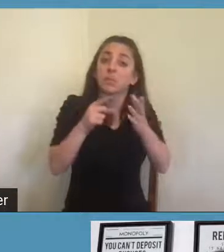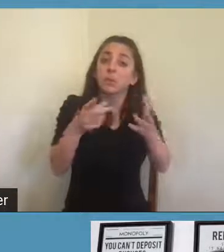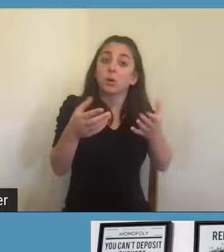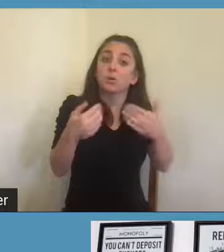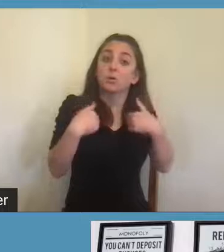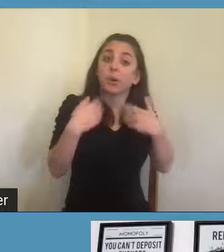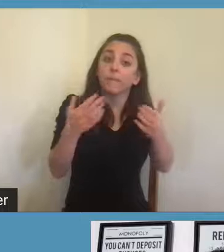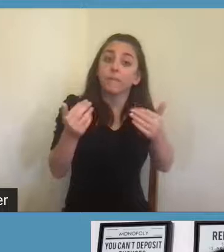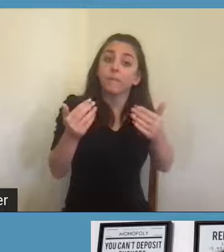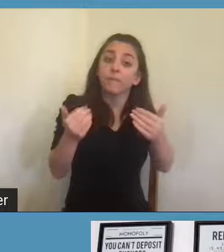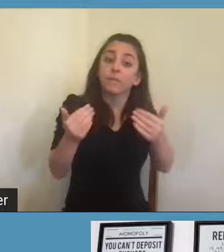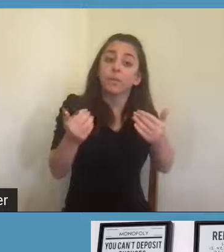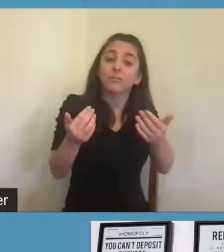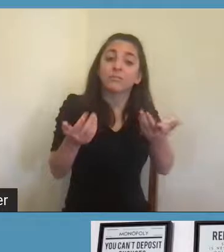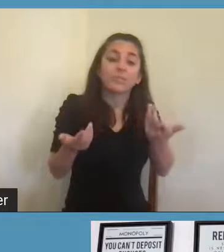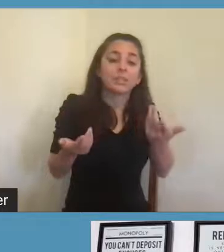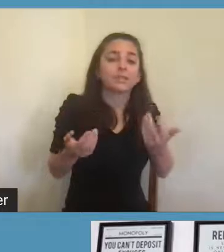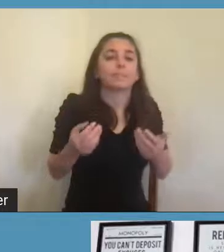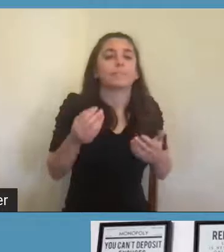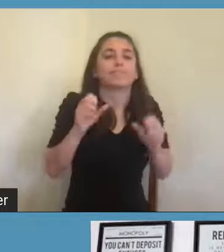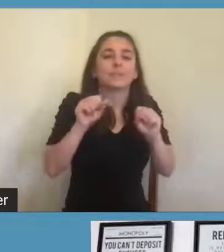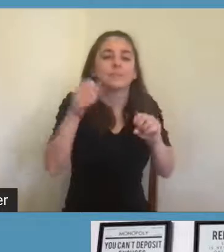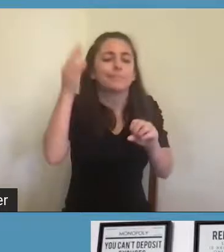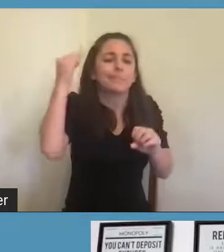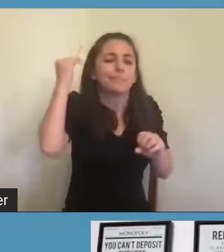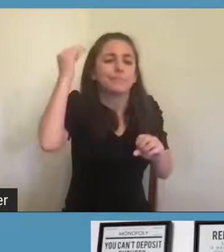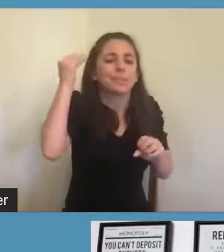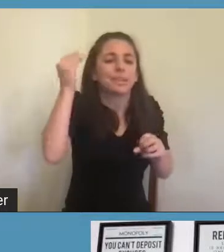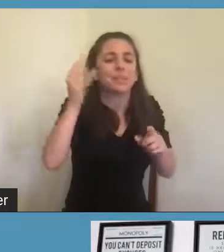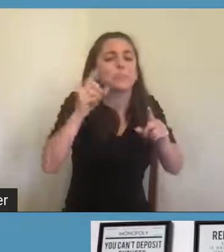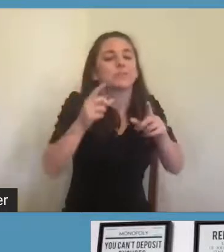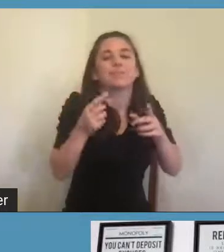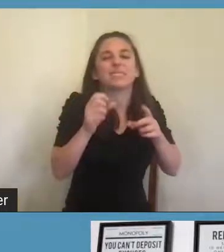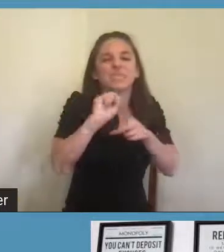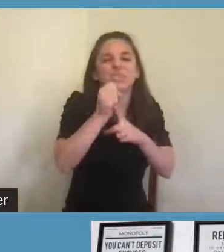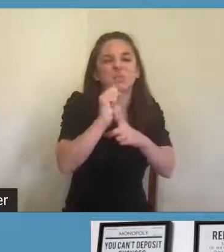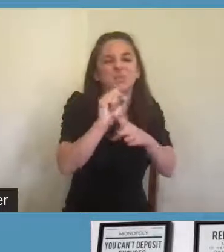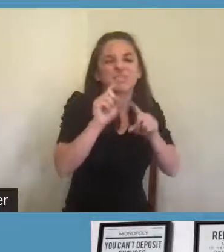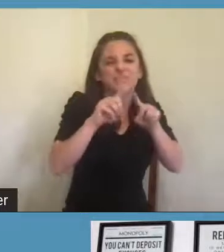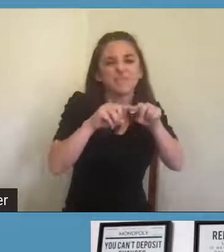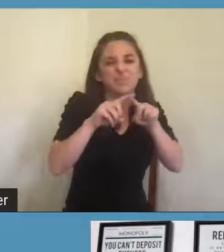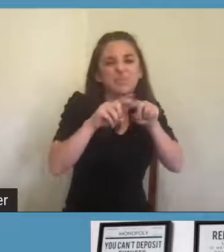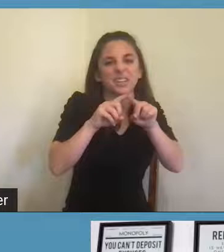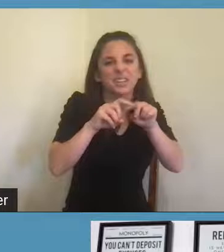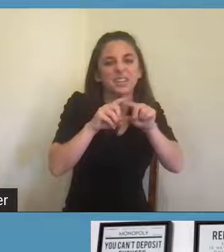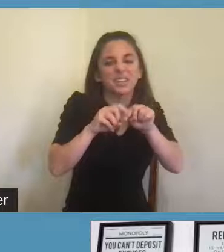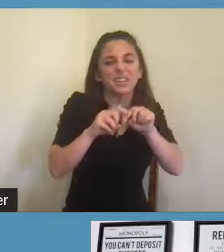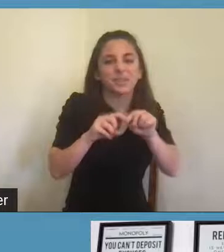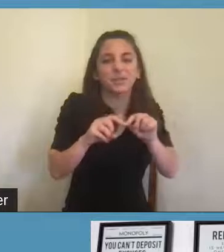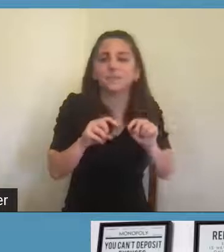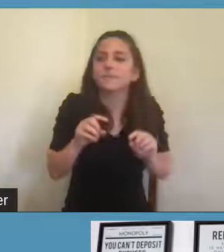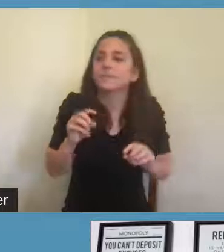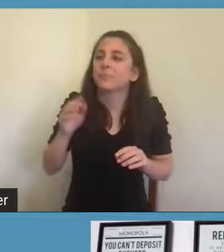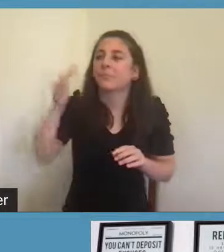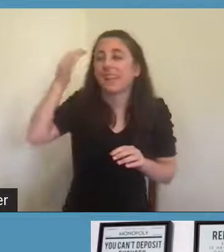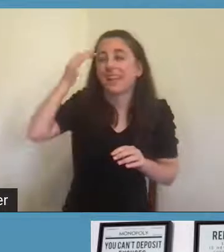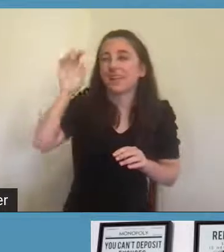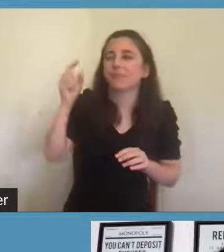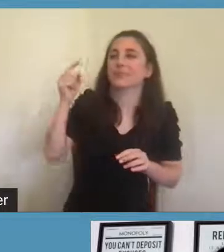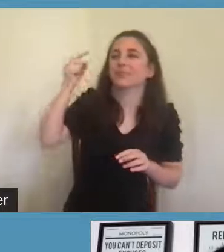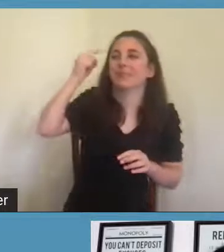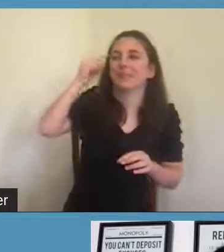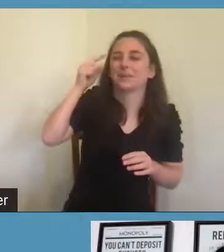at least sink my teeth into that, because I think it's depending on the situation. I don't know. I think we might have